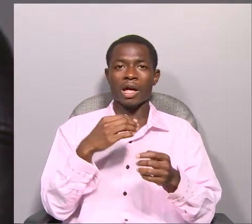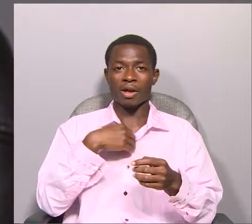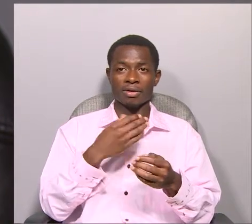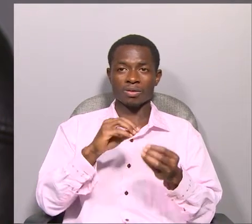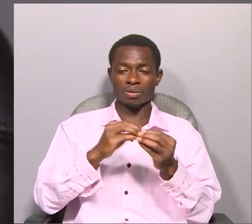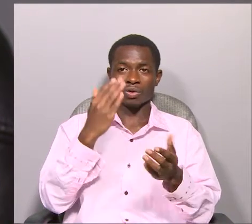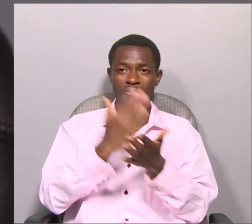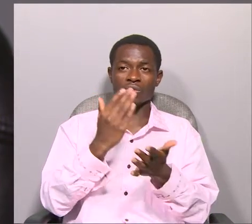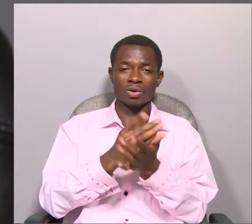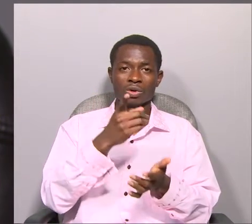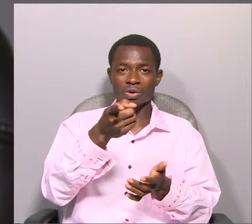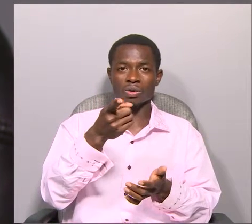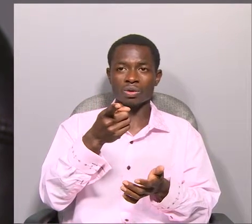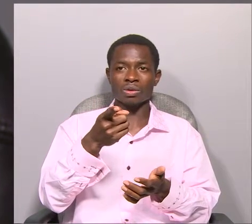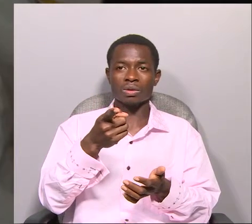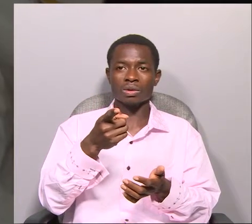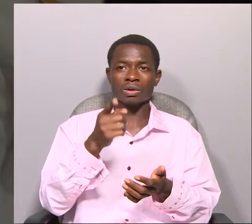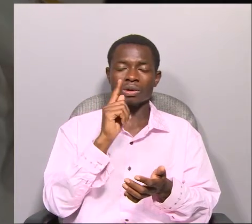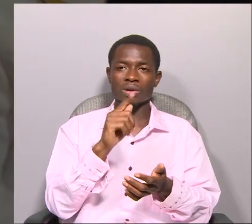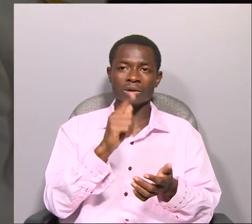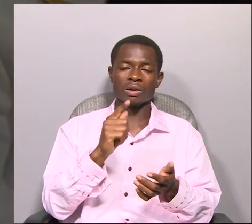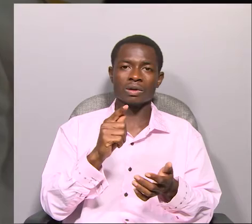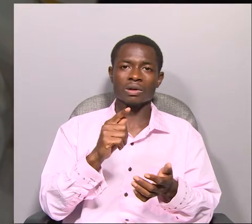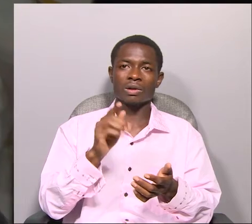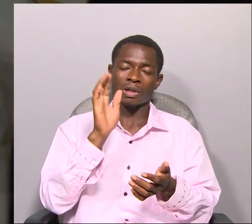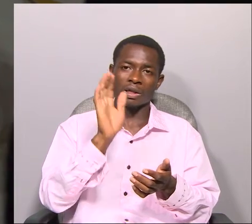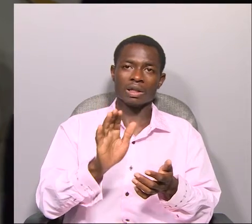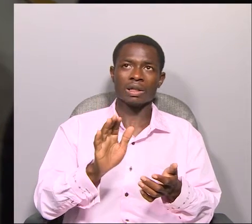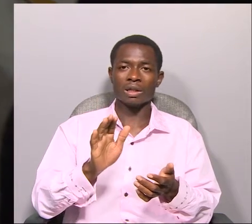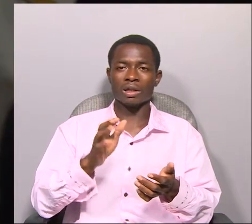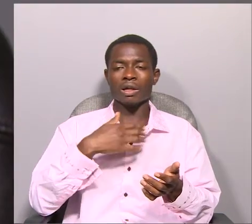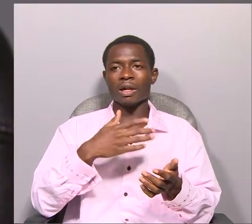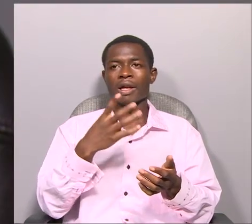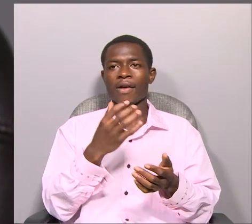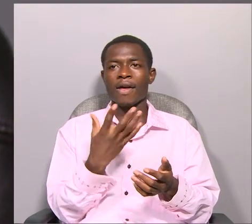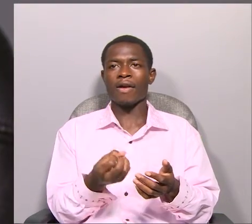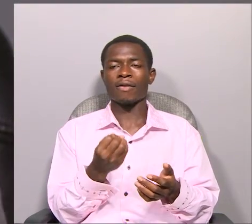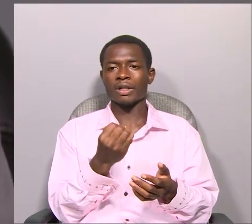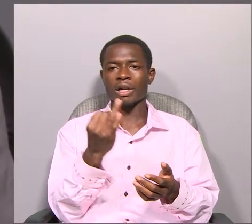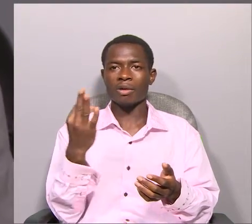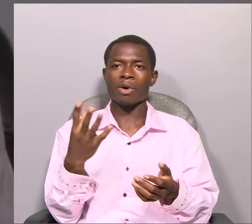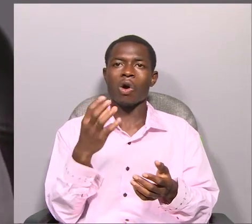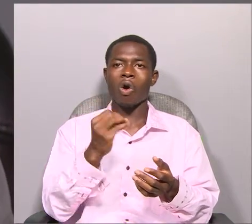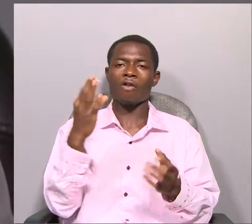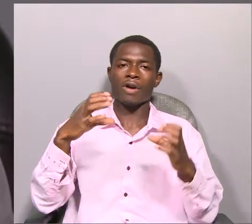policy becomes more effective to you? Yes, the indigenization policy would